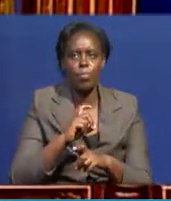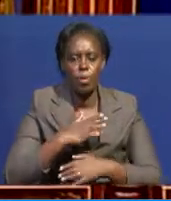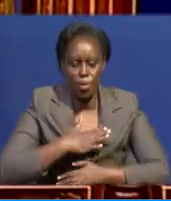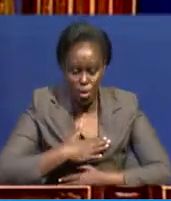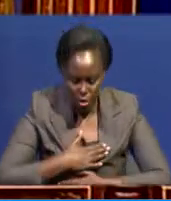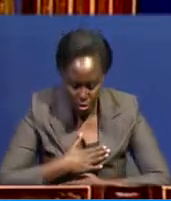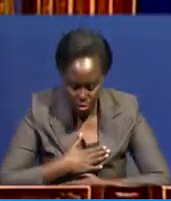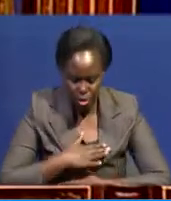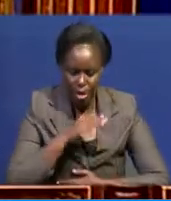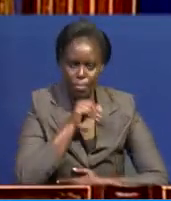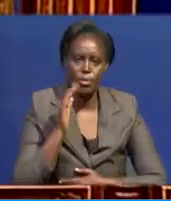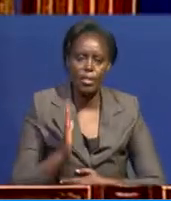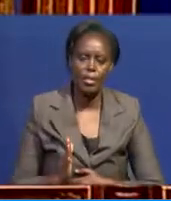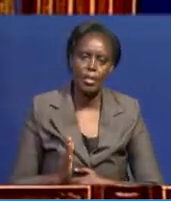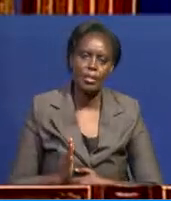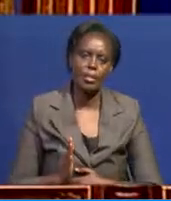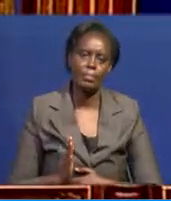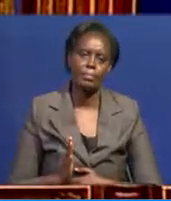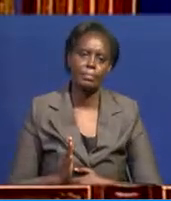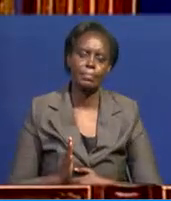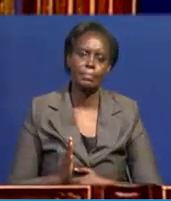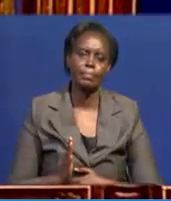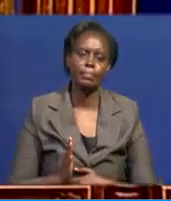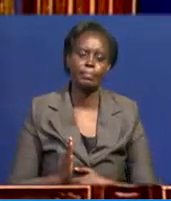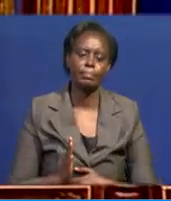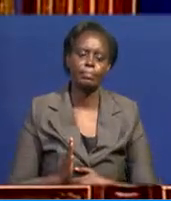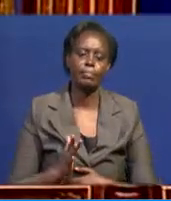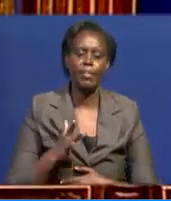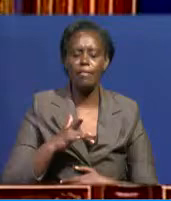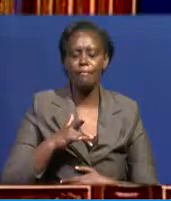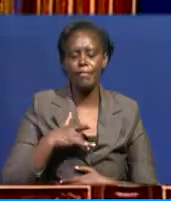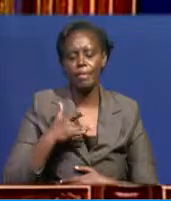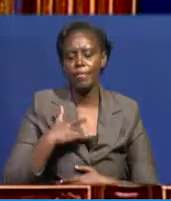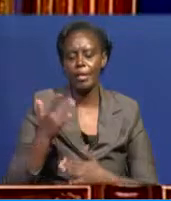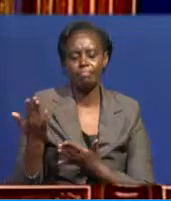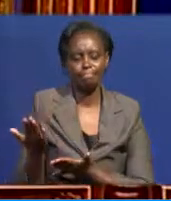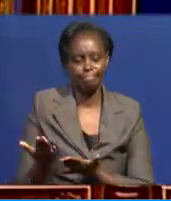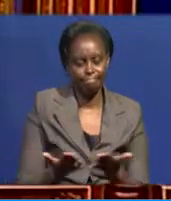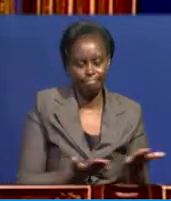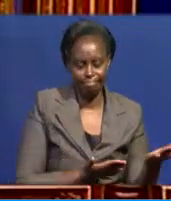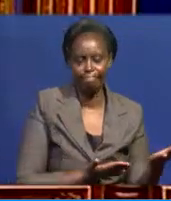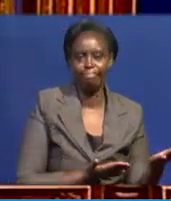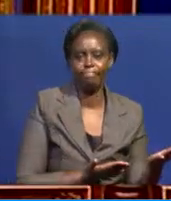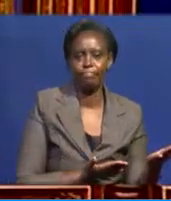these Honorable Senators. So feel welcome to the